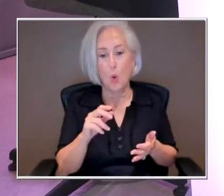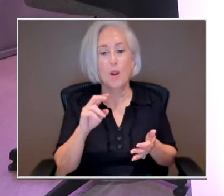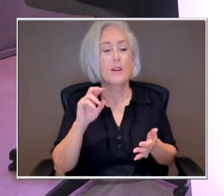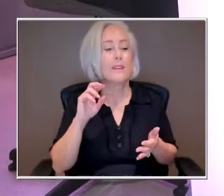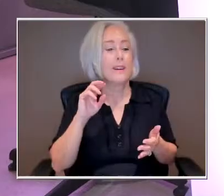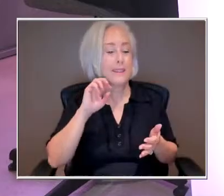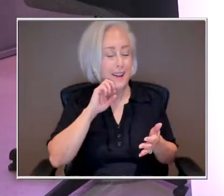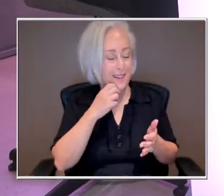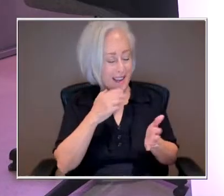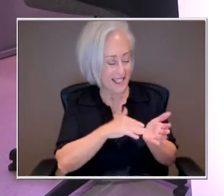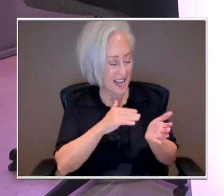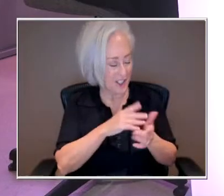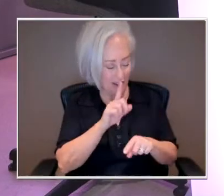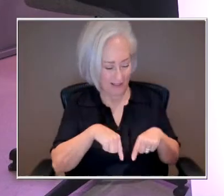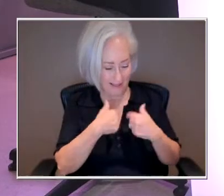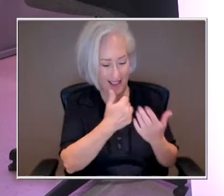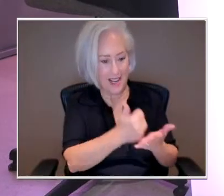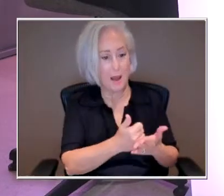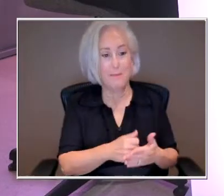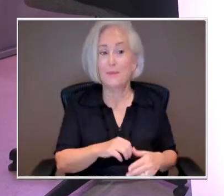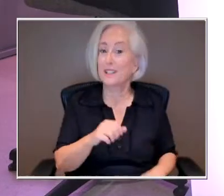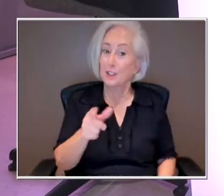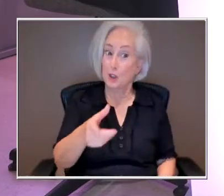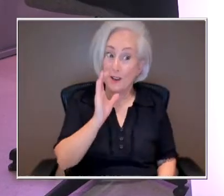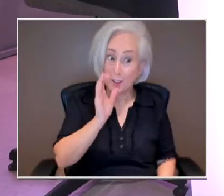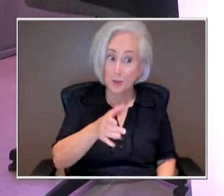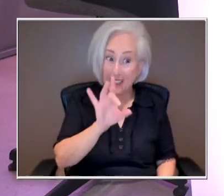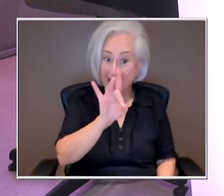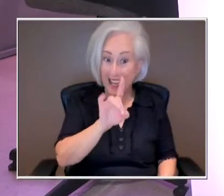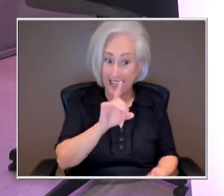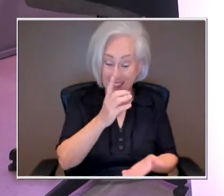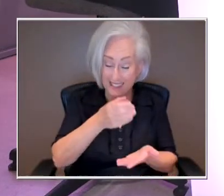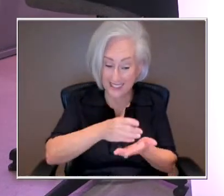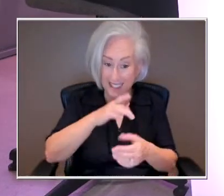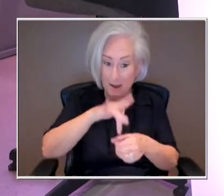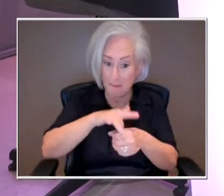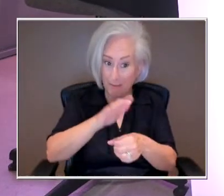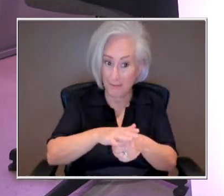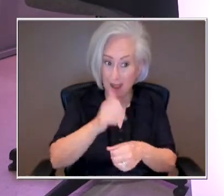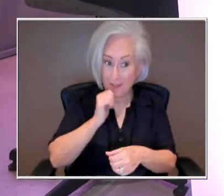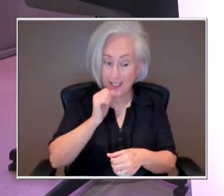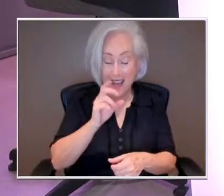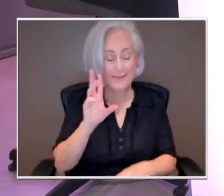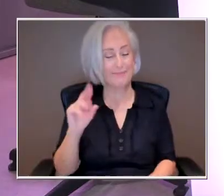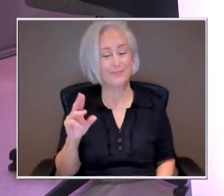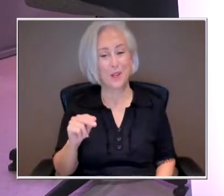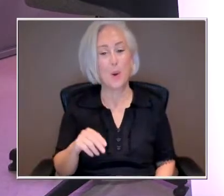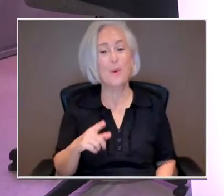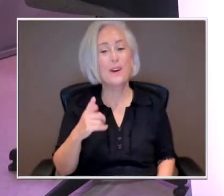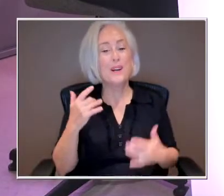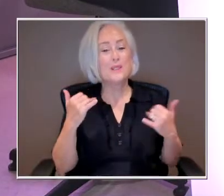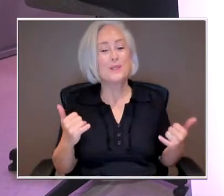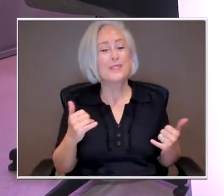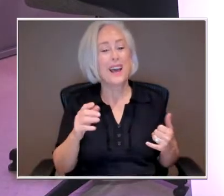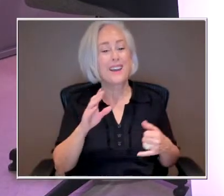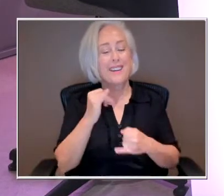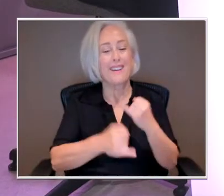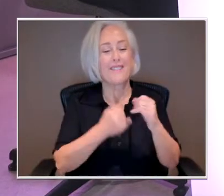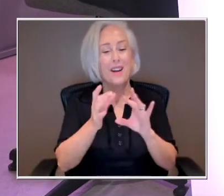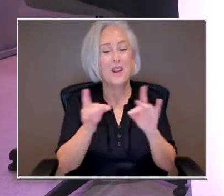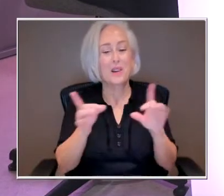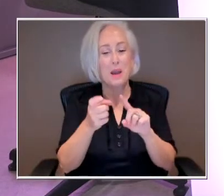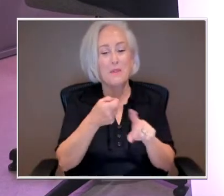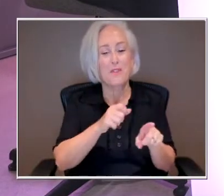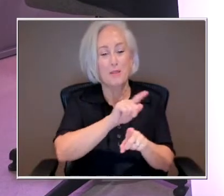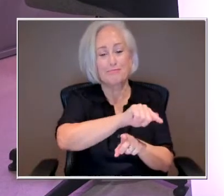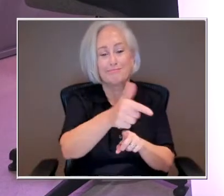No, not that many. Good. As we wrap up this discussion, I'd love to get today's takeaways from our guests. Nicole,